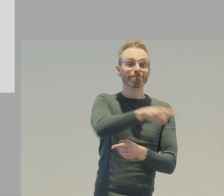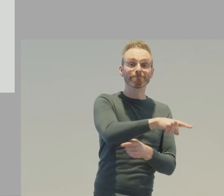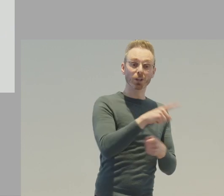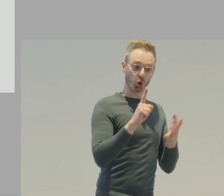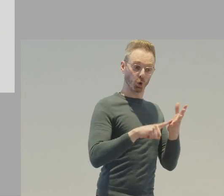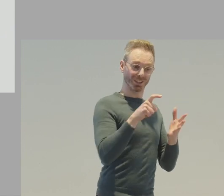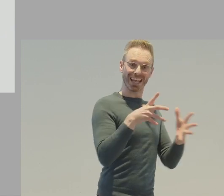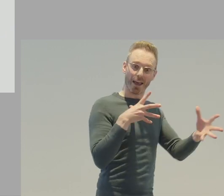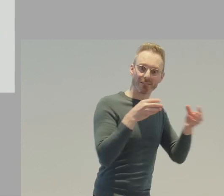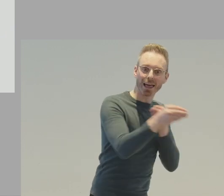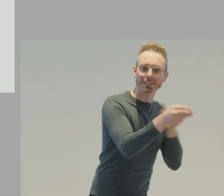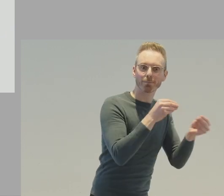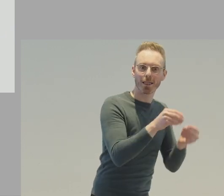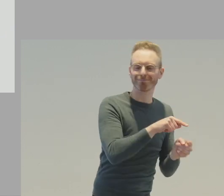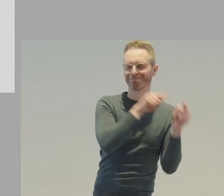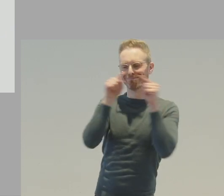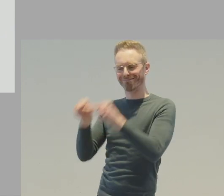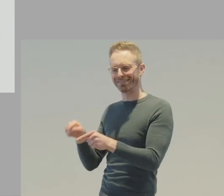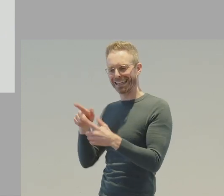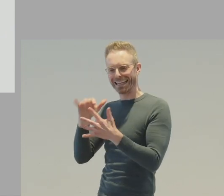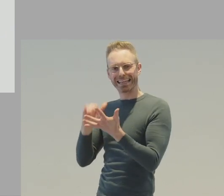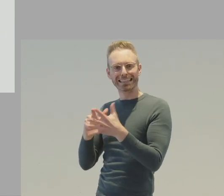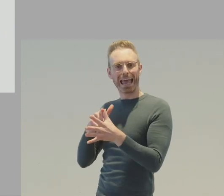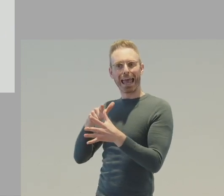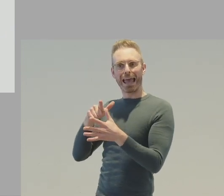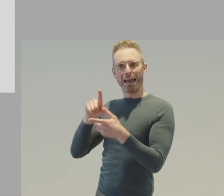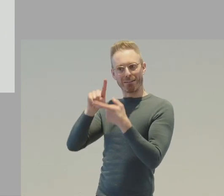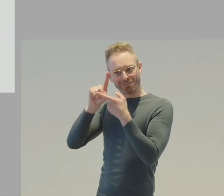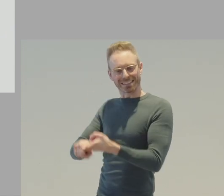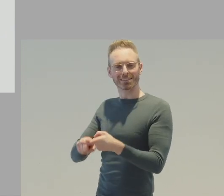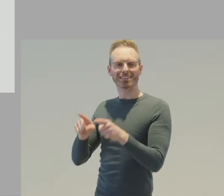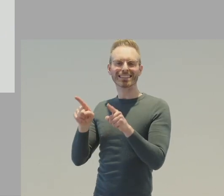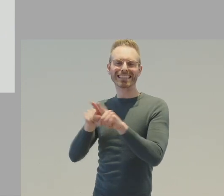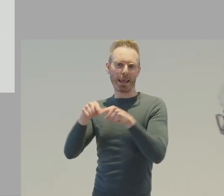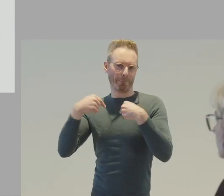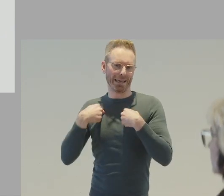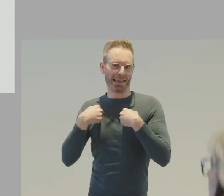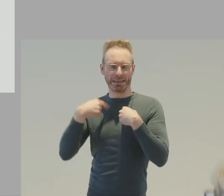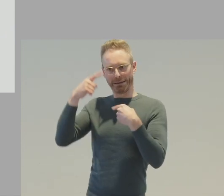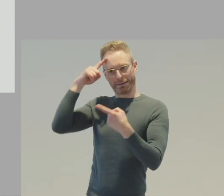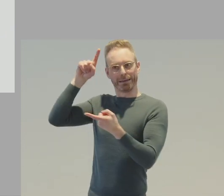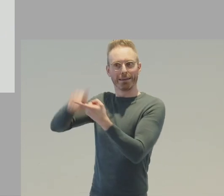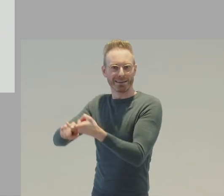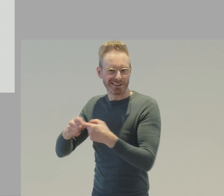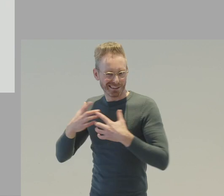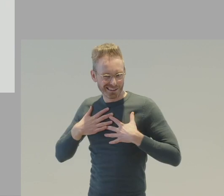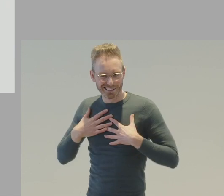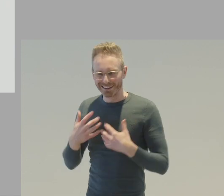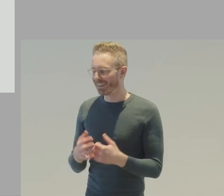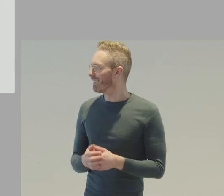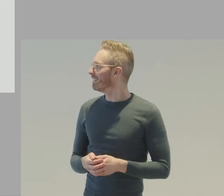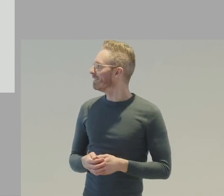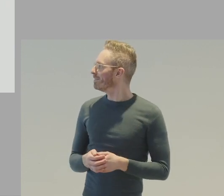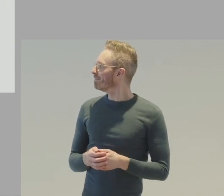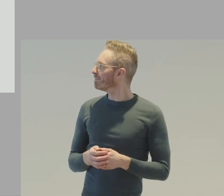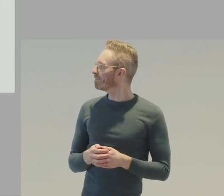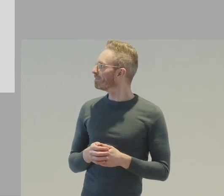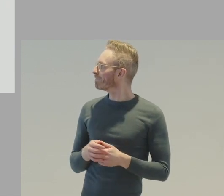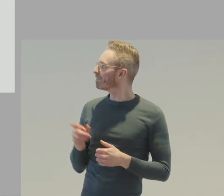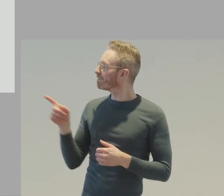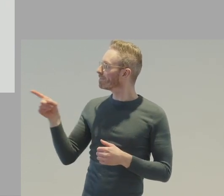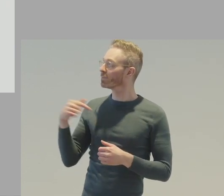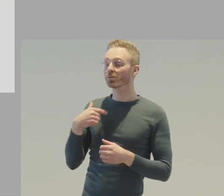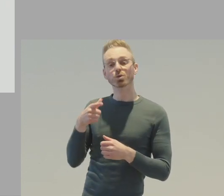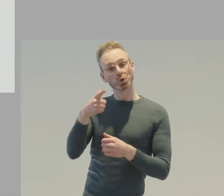If you were disabled and you're supported in work by a charity, you can do what's called supported permitted